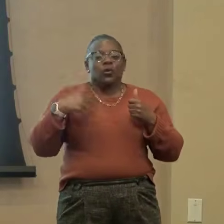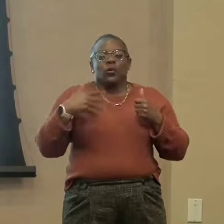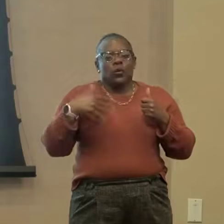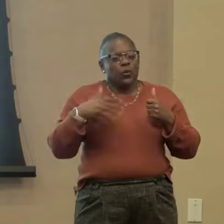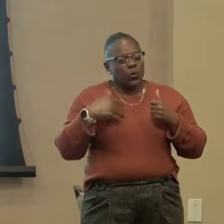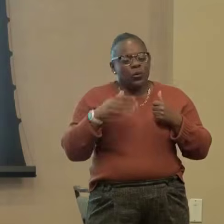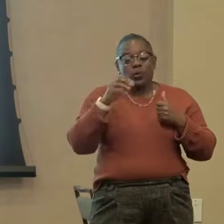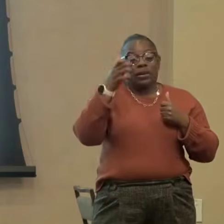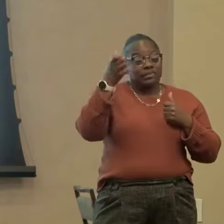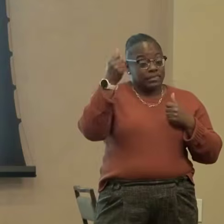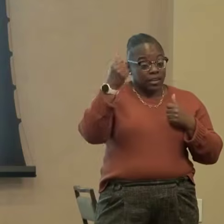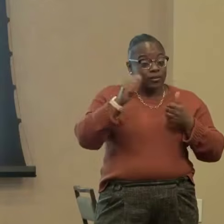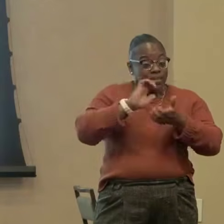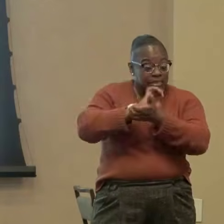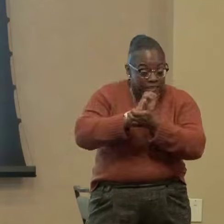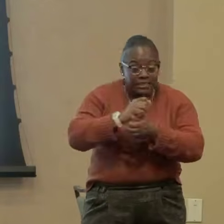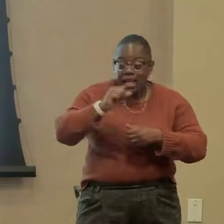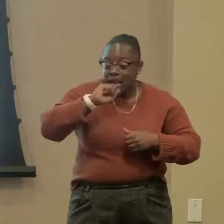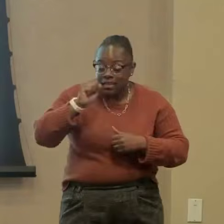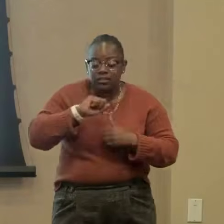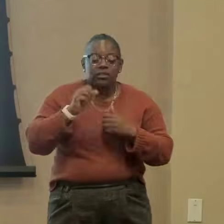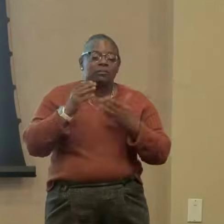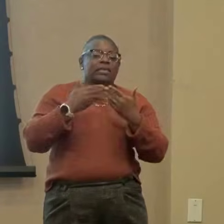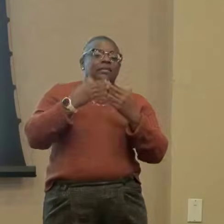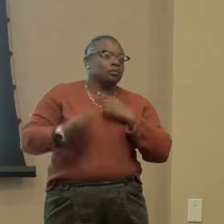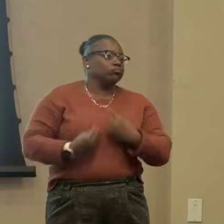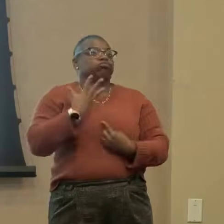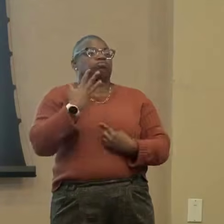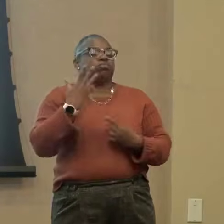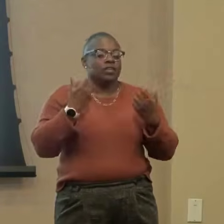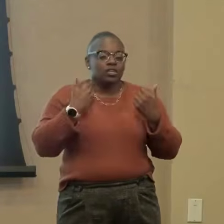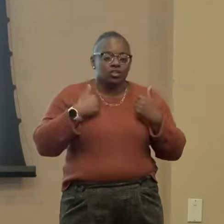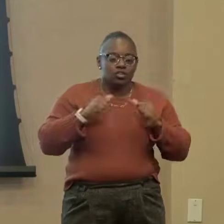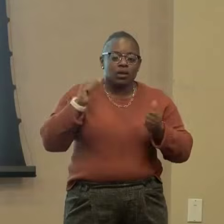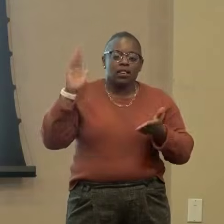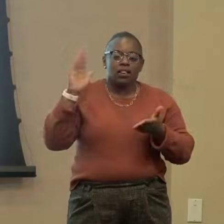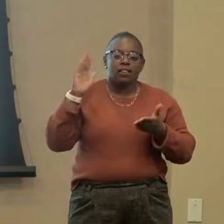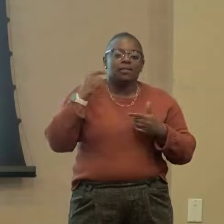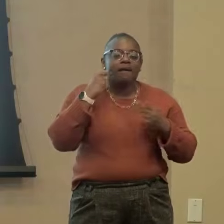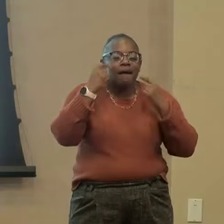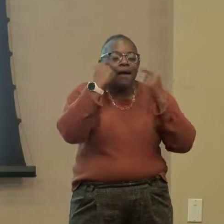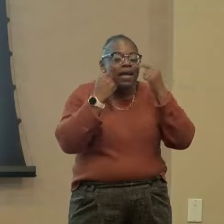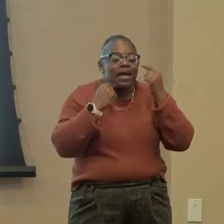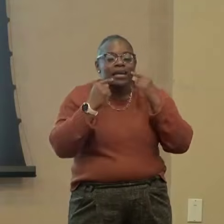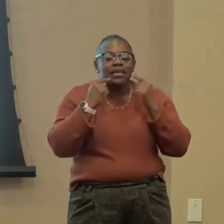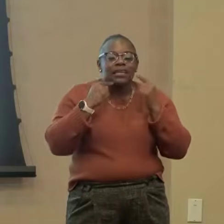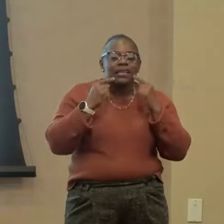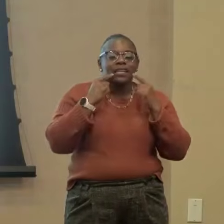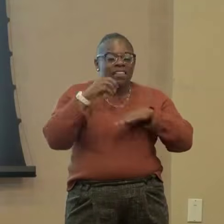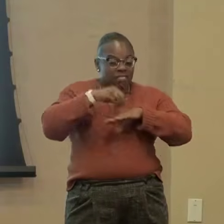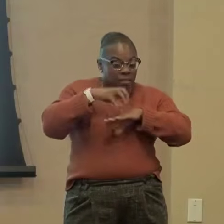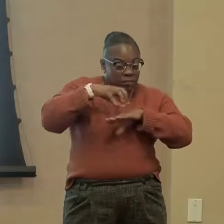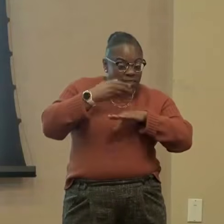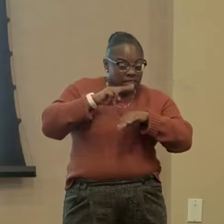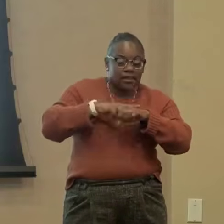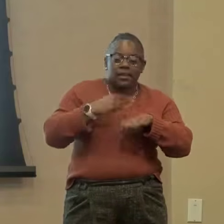pro-inflammatory things that we have. And if I have a patient who's really trying to cut down their acne and their inflammation naturally,